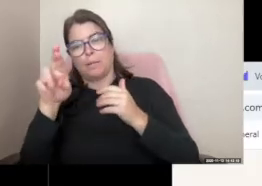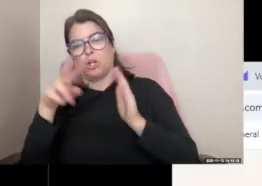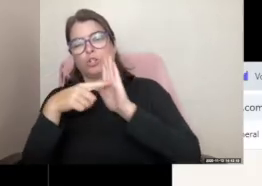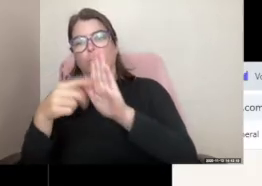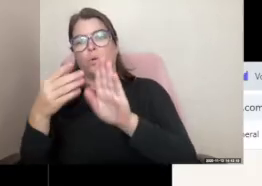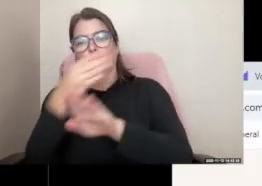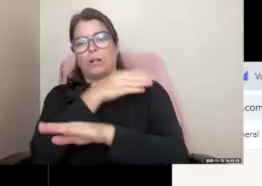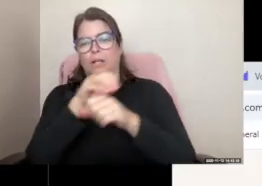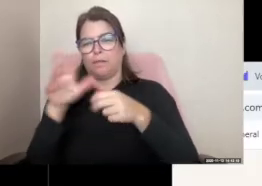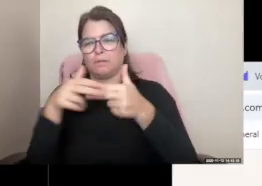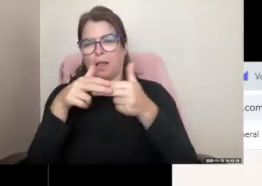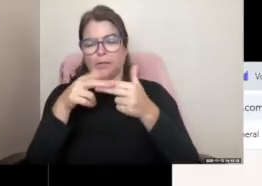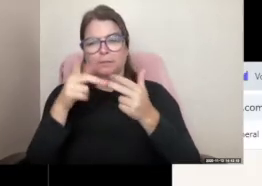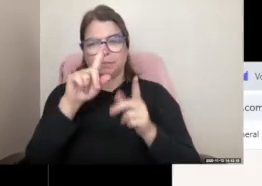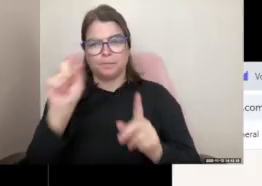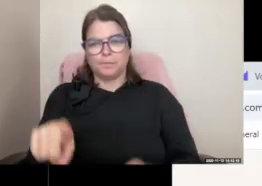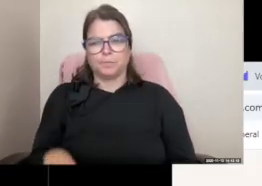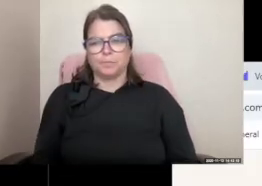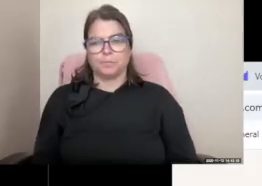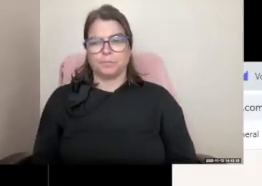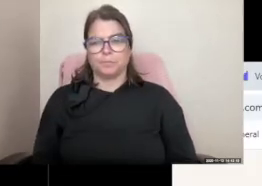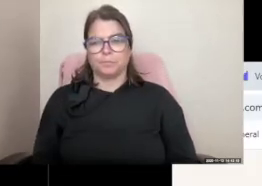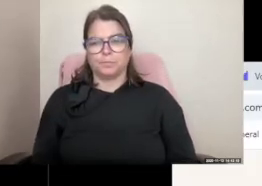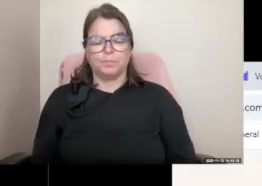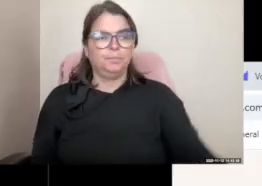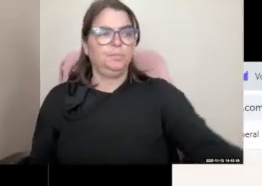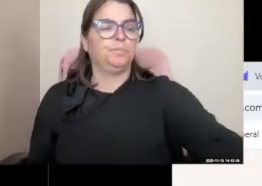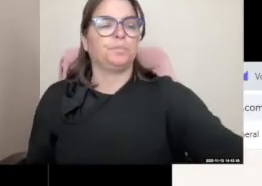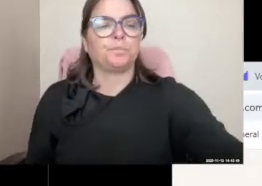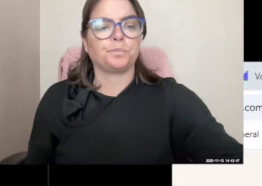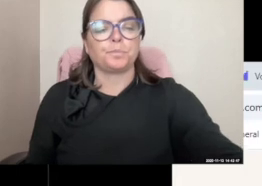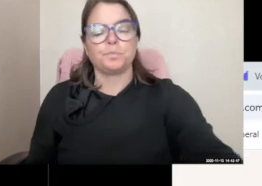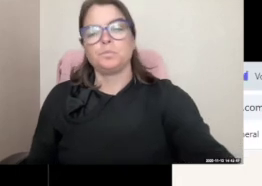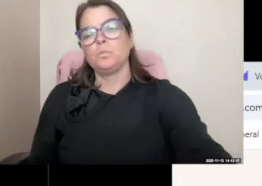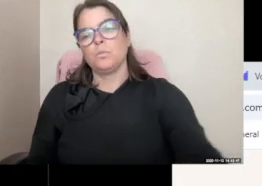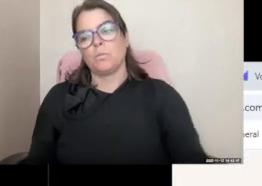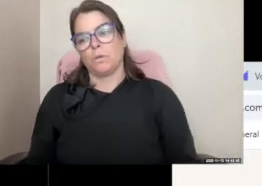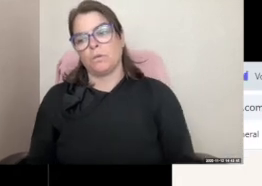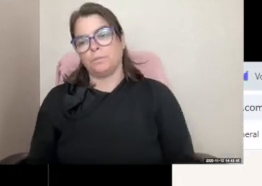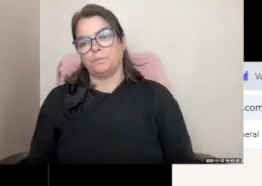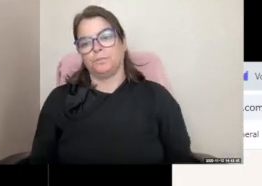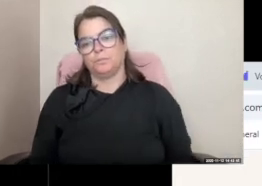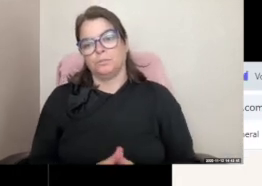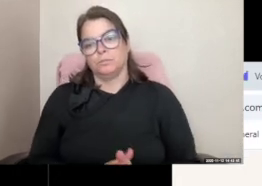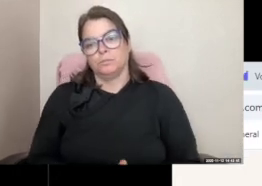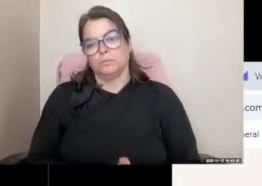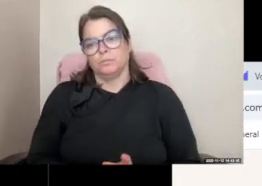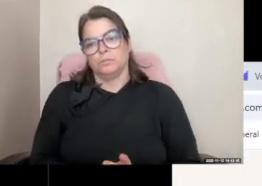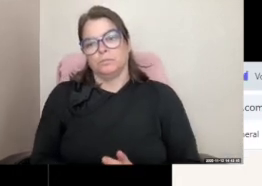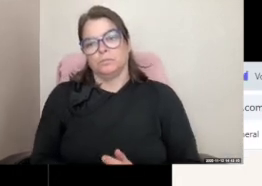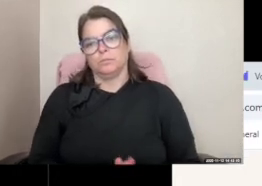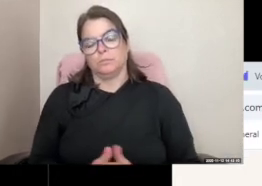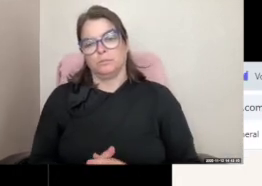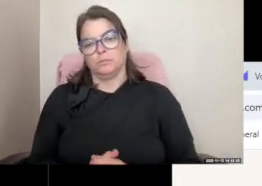Are projected funding needs reflective of the market? Yes, no, unsure. Think back to